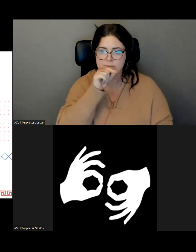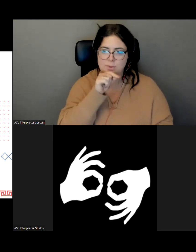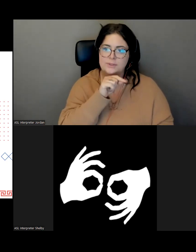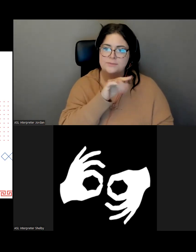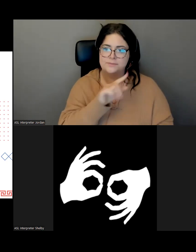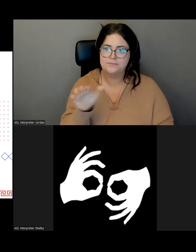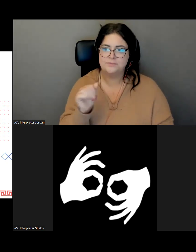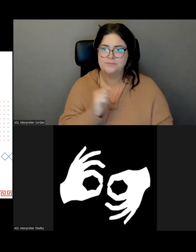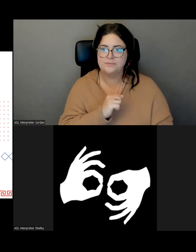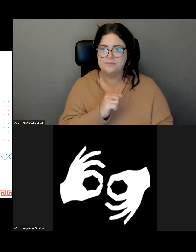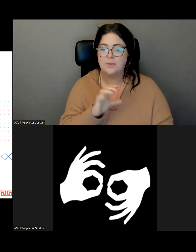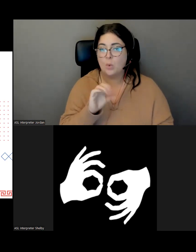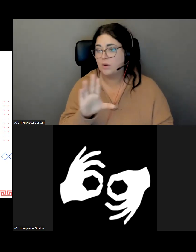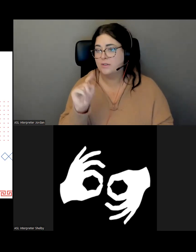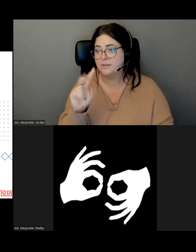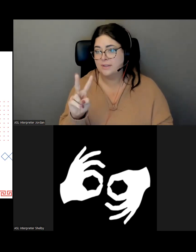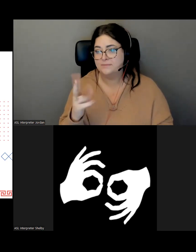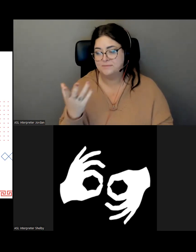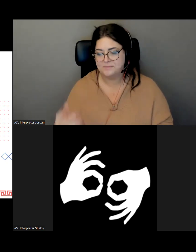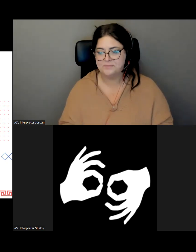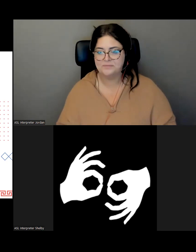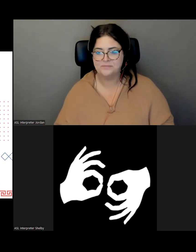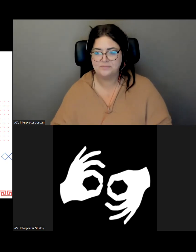Could even be your television.